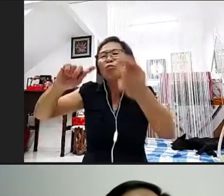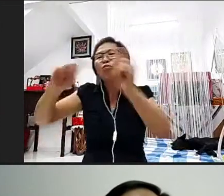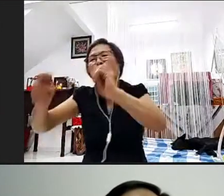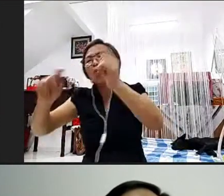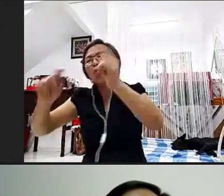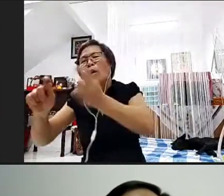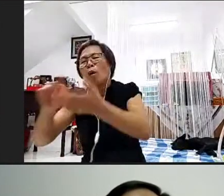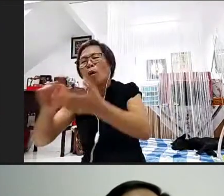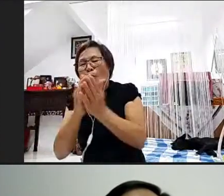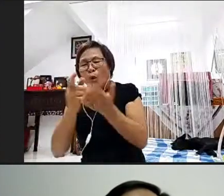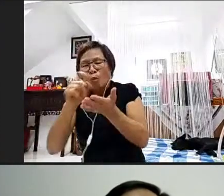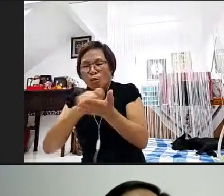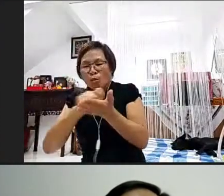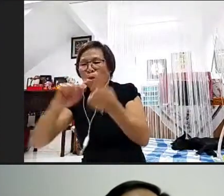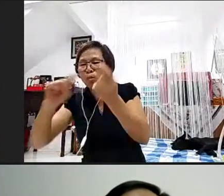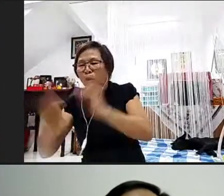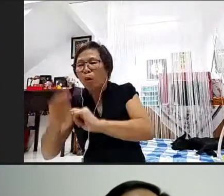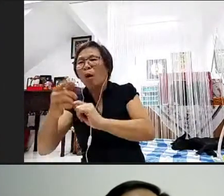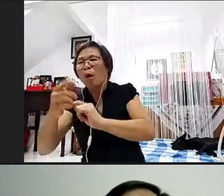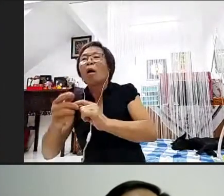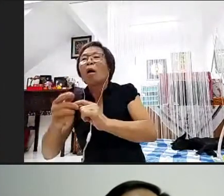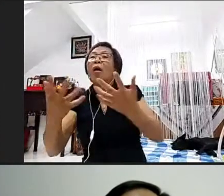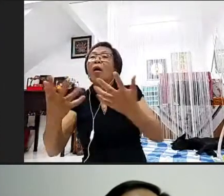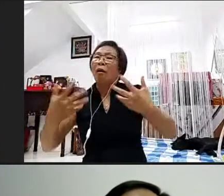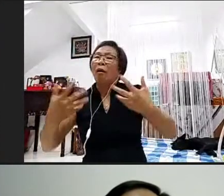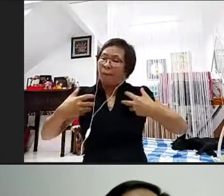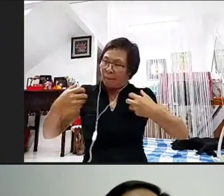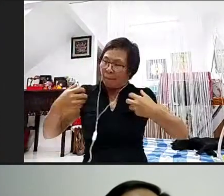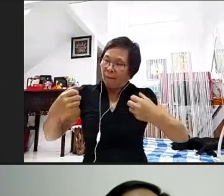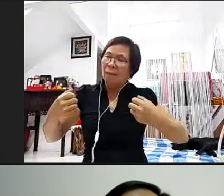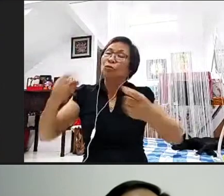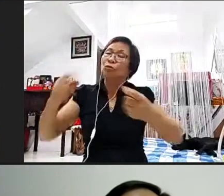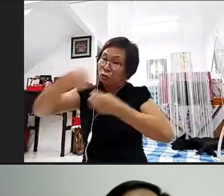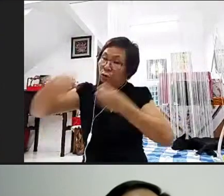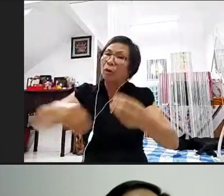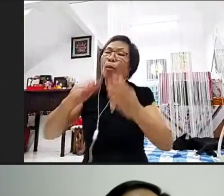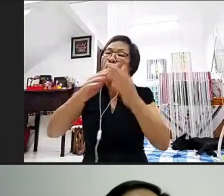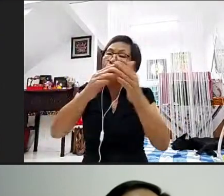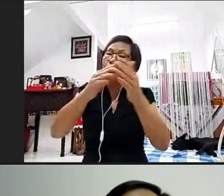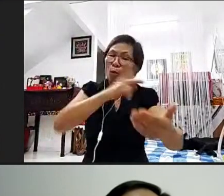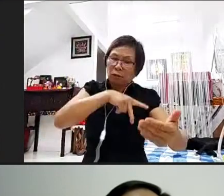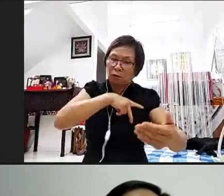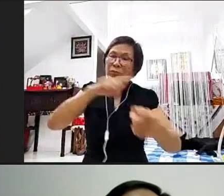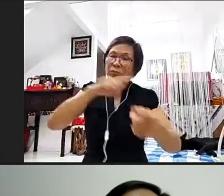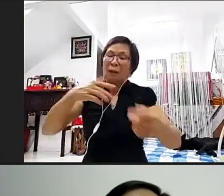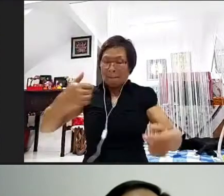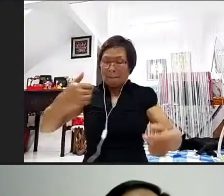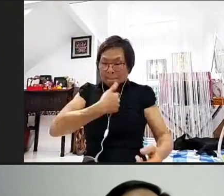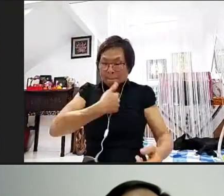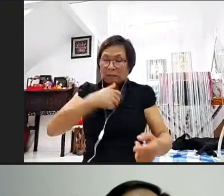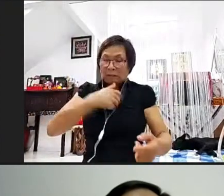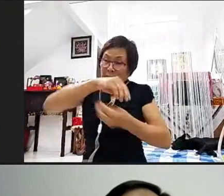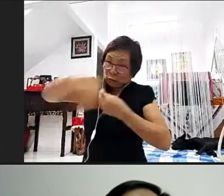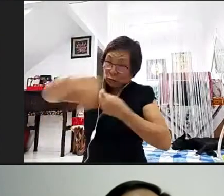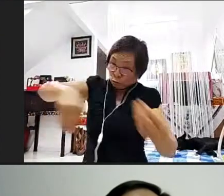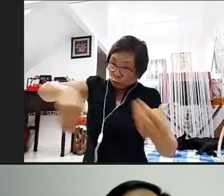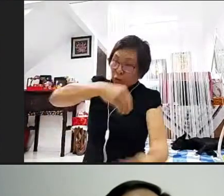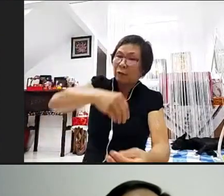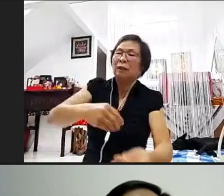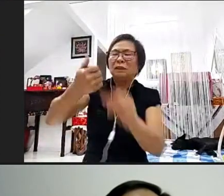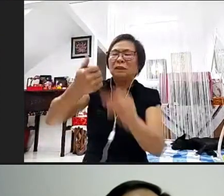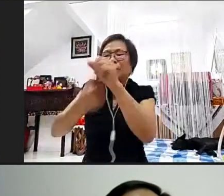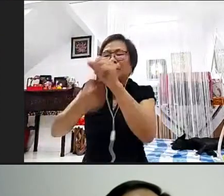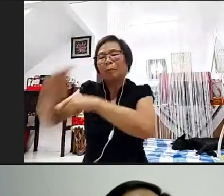personal transformation and health. For example, the Book of Personal Transformation and Daily Mindfulness